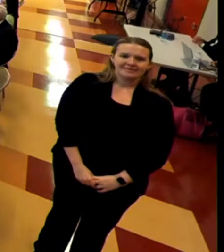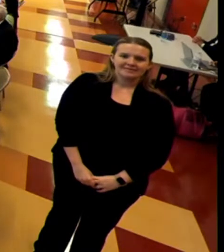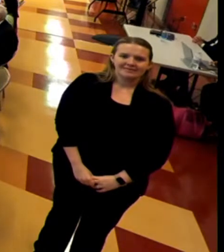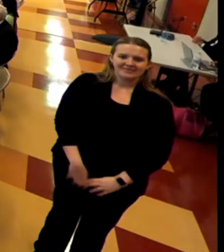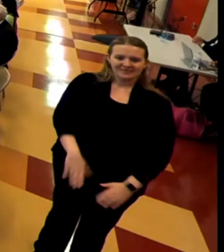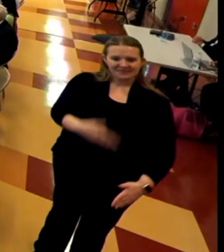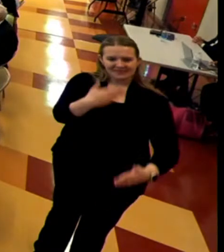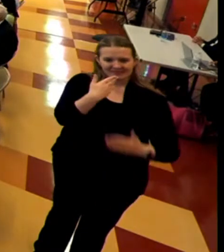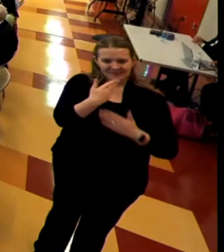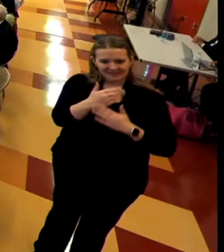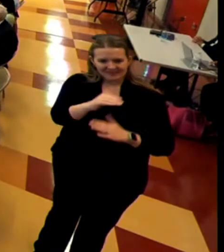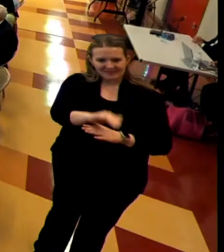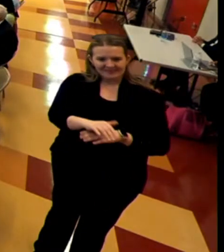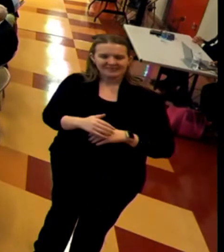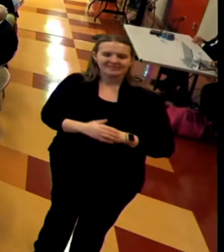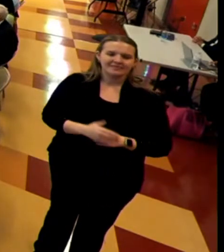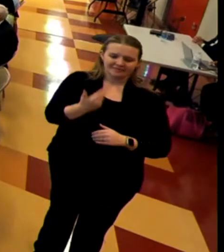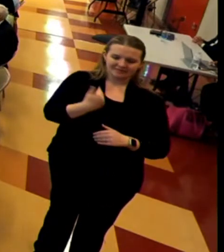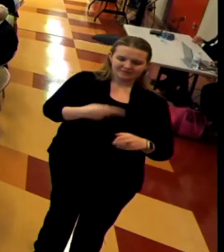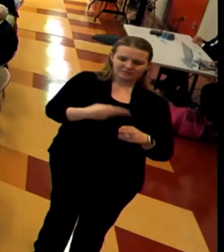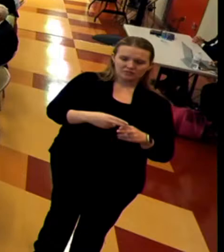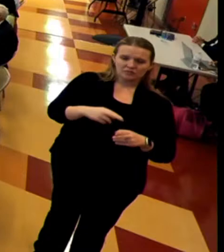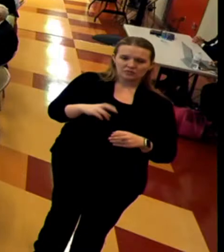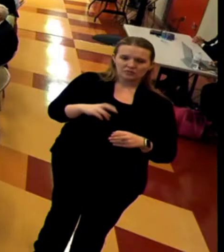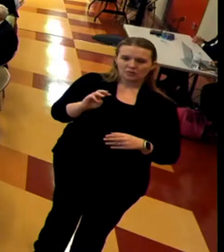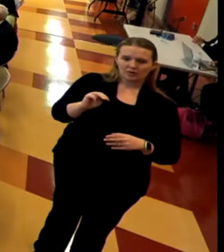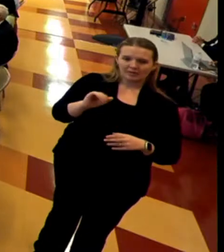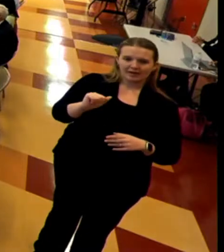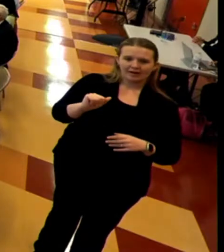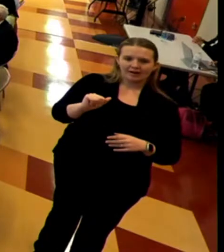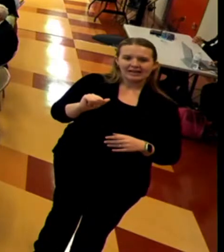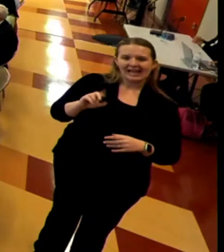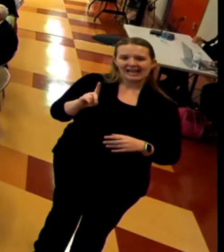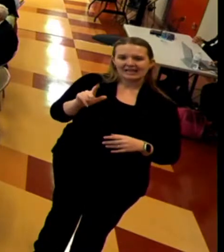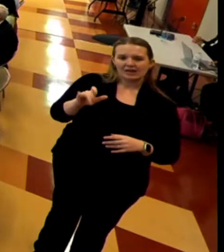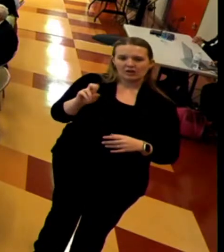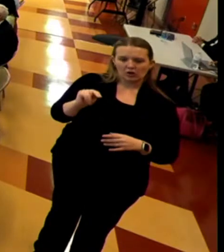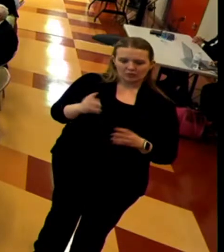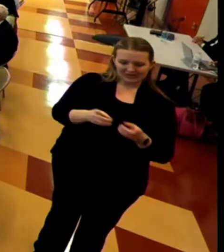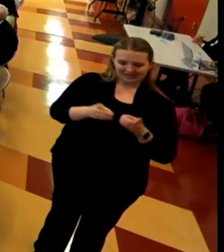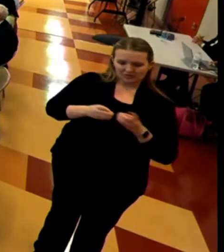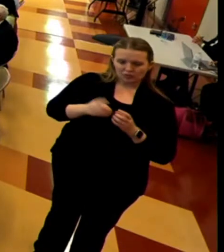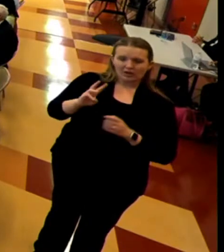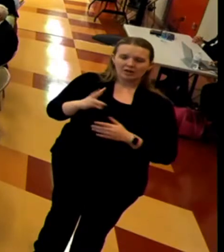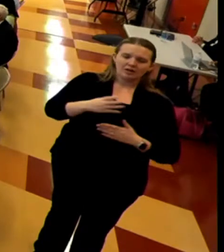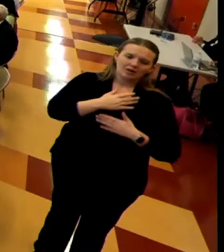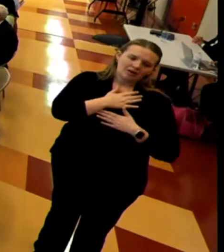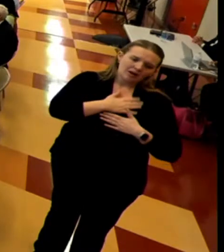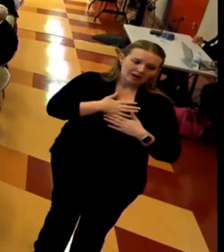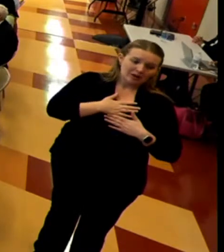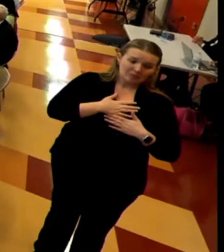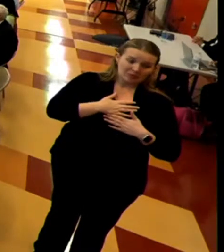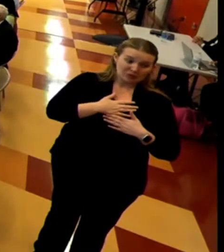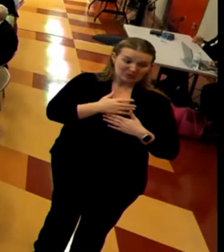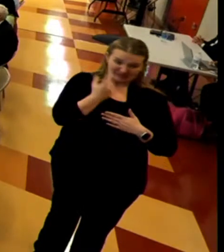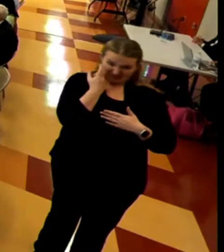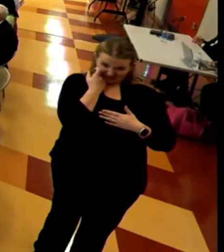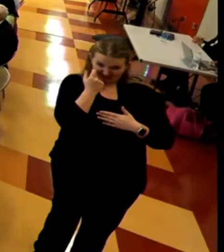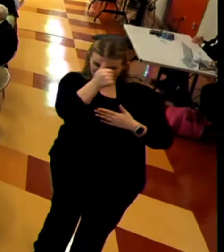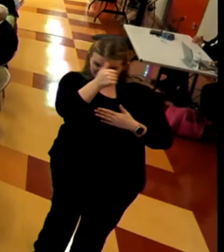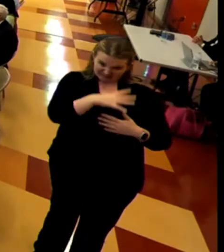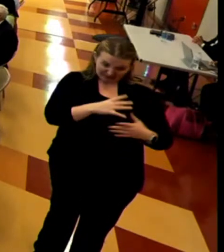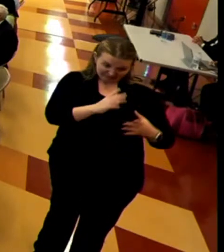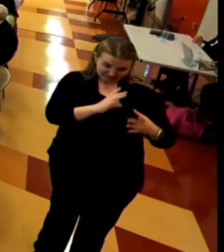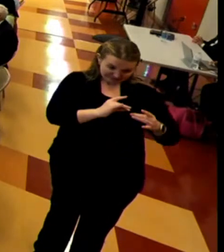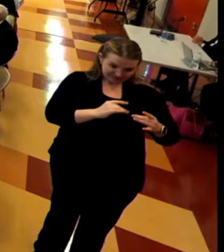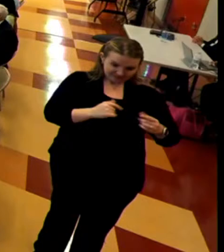Good evening. My name is Irma de Leon. I'm with District 6, and I appreciate everything that that gentleman just said. So those are things